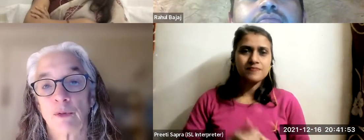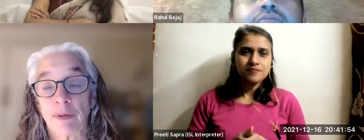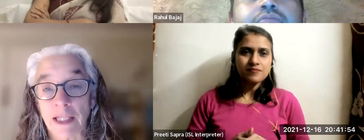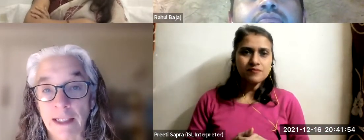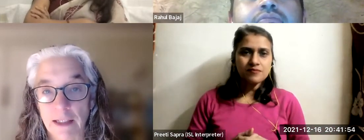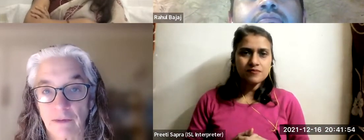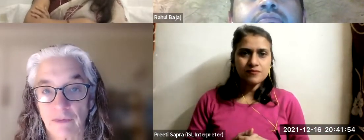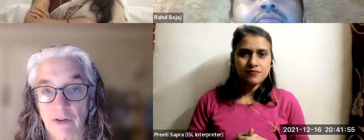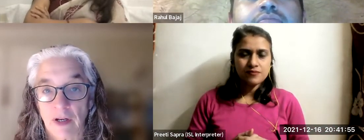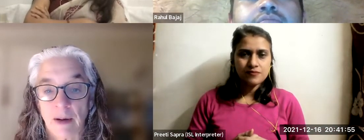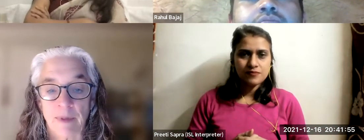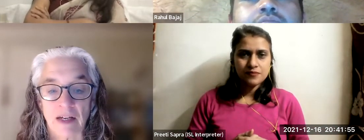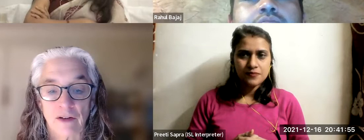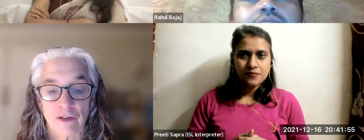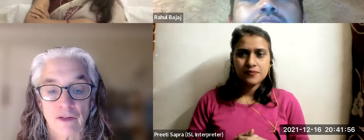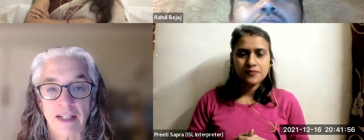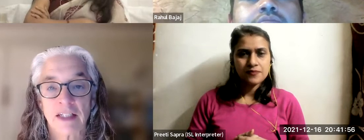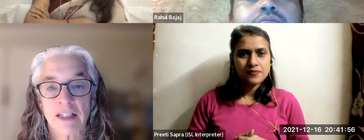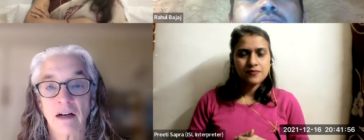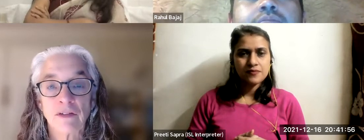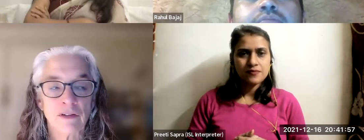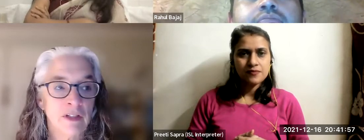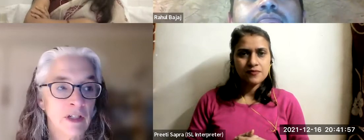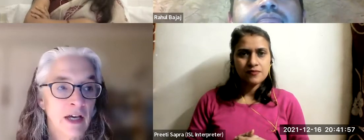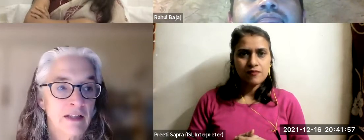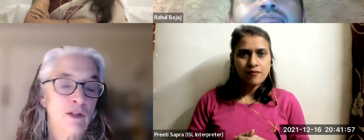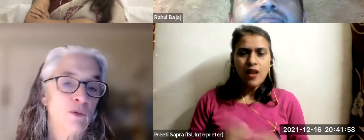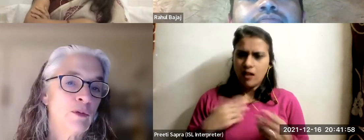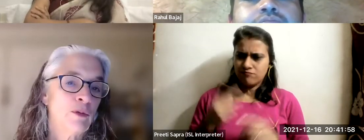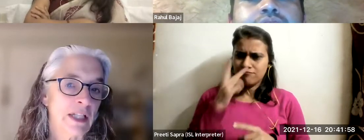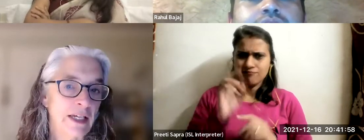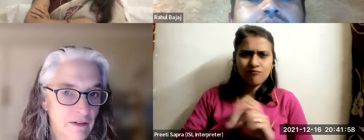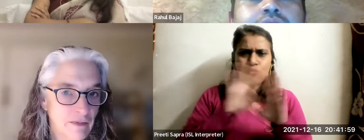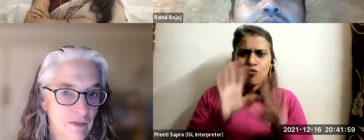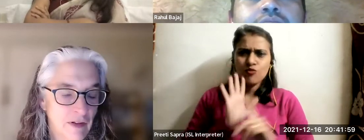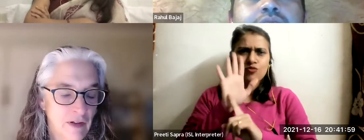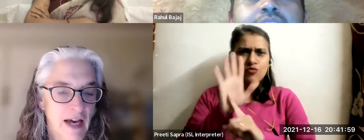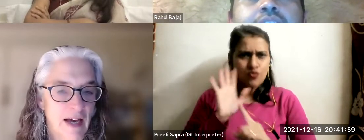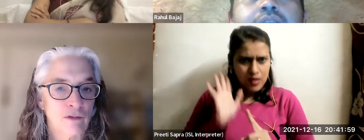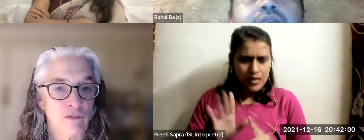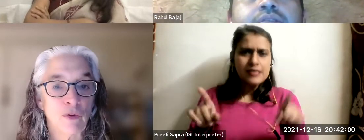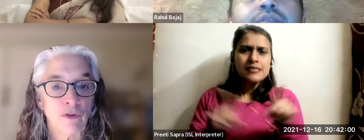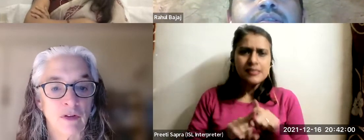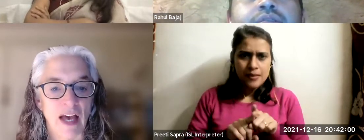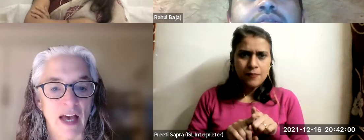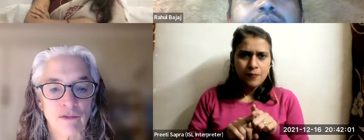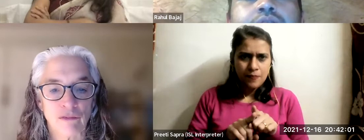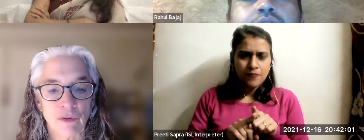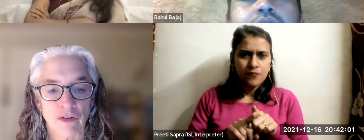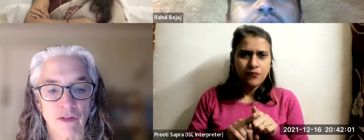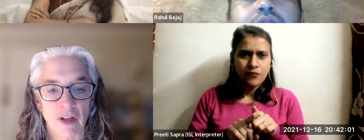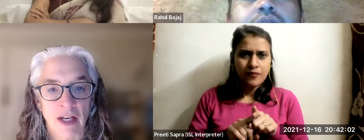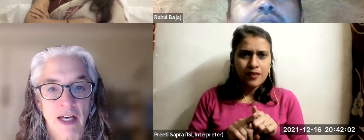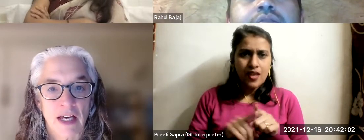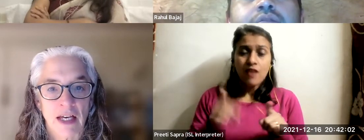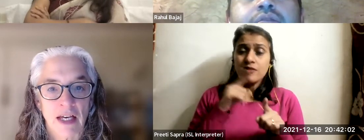use the word plaintiff because I discovered that the word plaintiff has